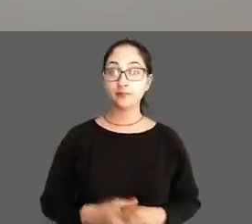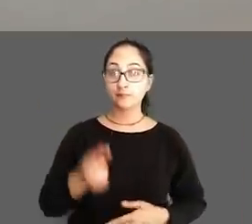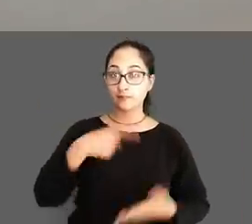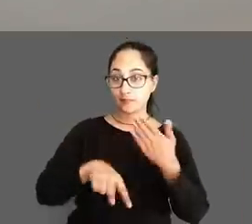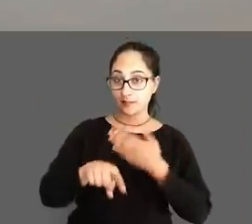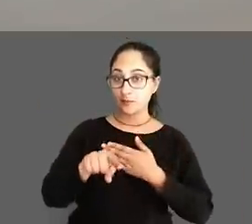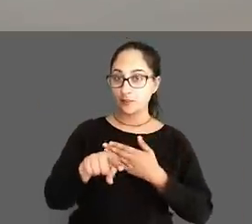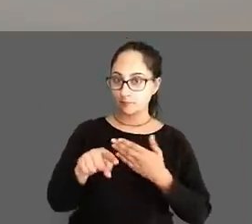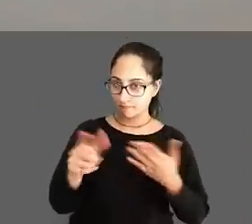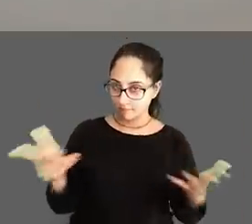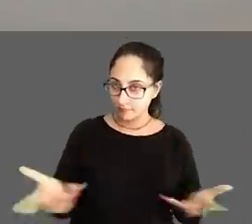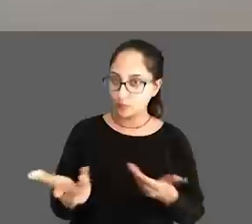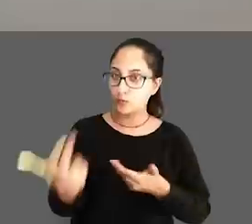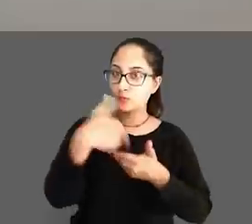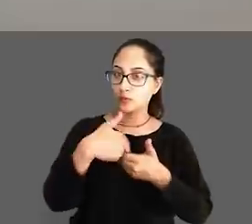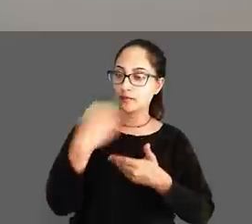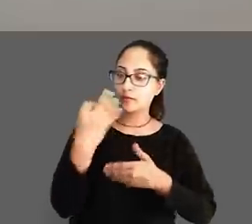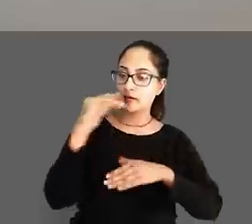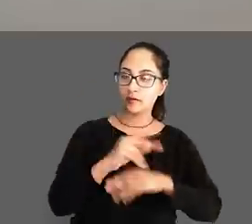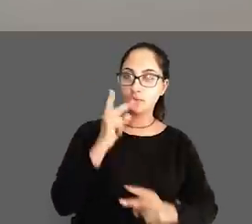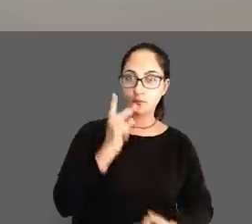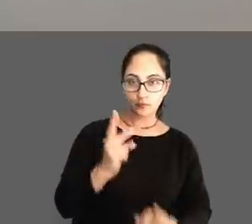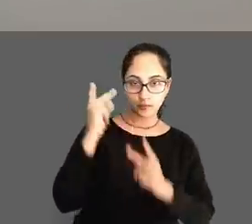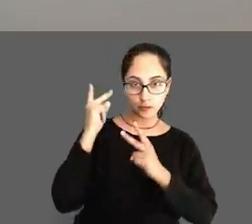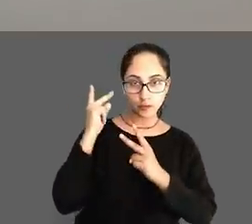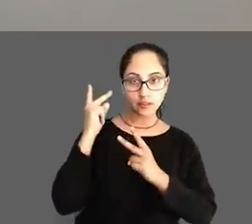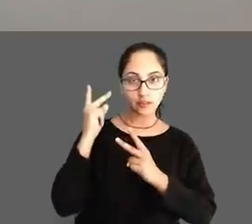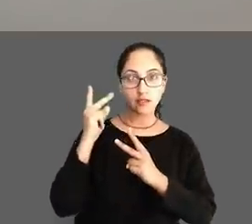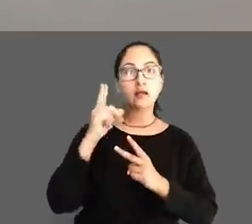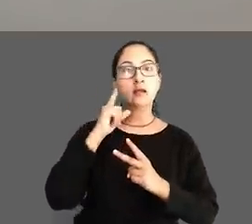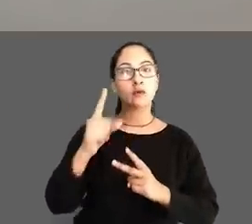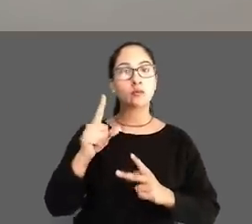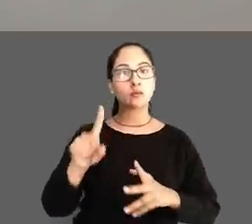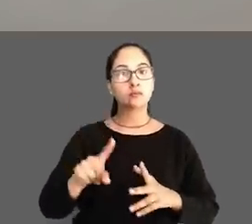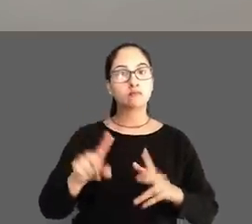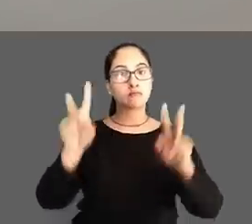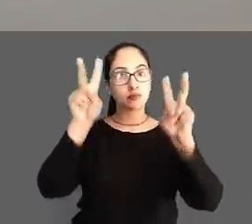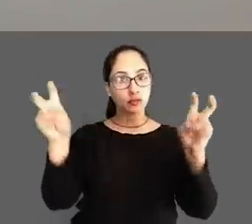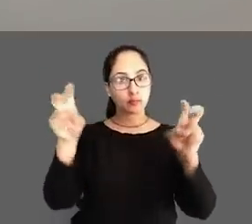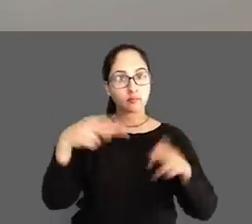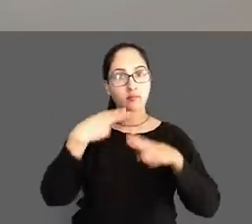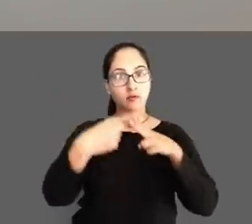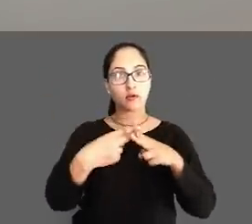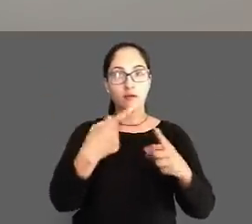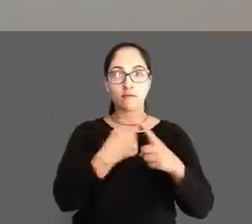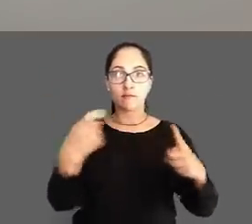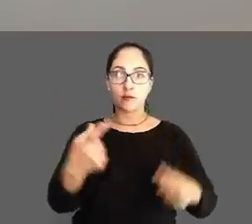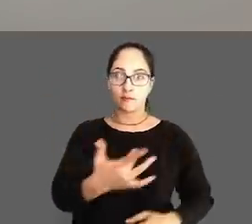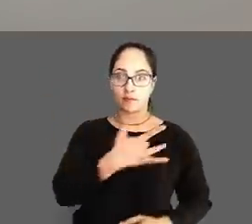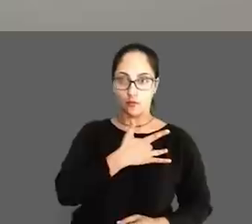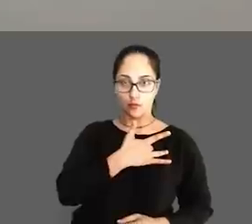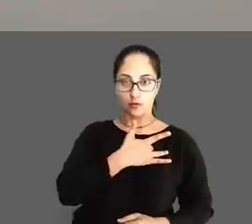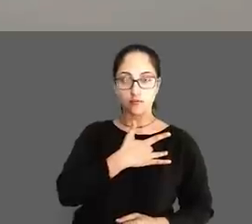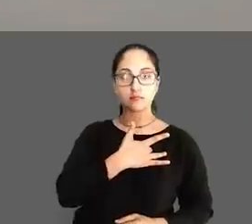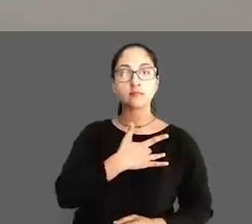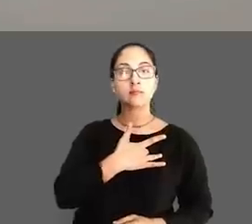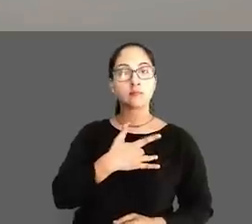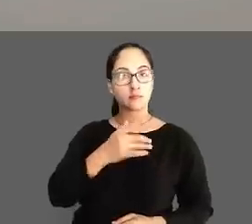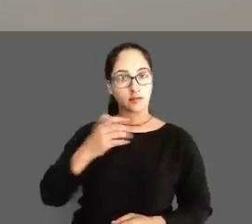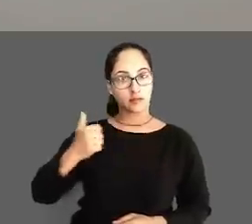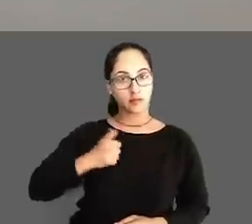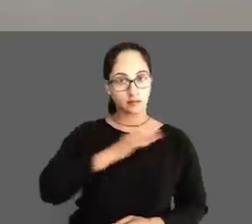tune in to Friday Night Reflections next week for the first in a mini-series entitled From the Heart with President Amir